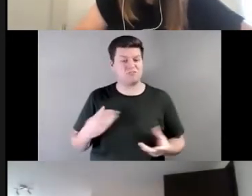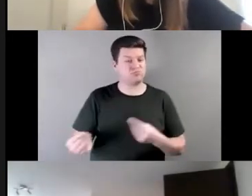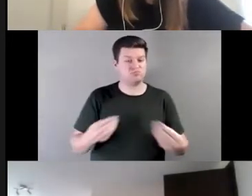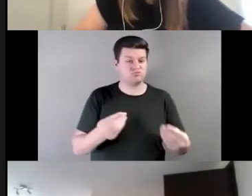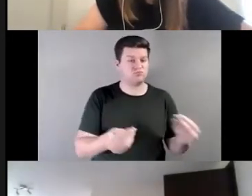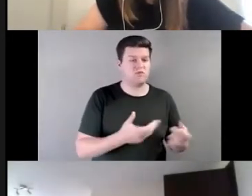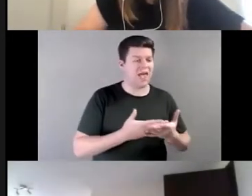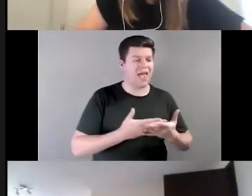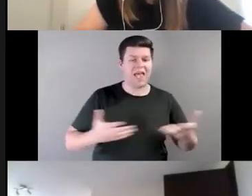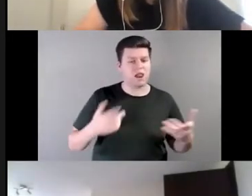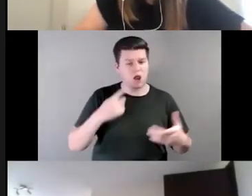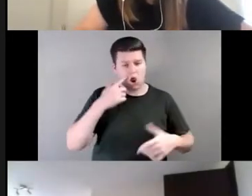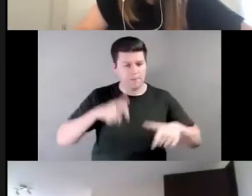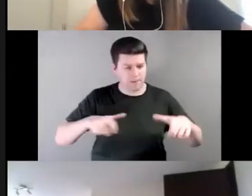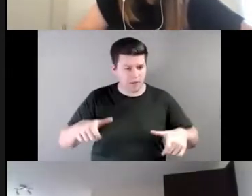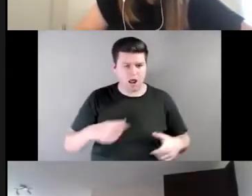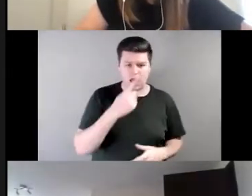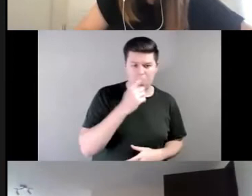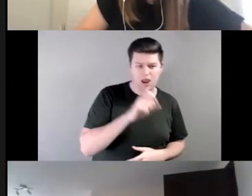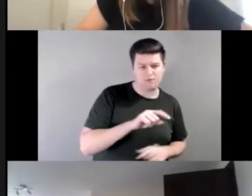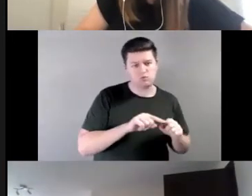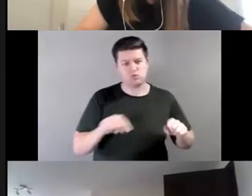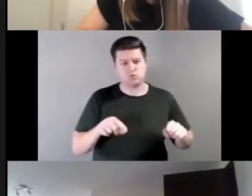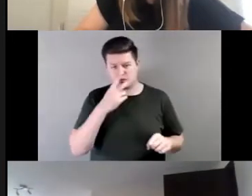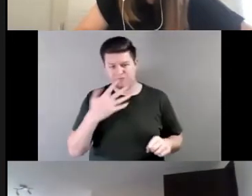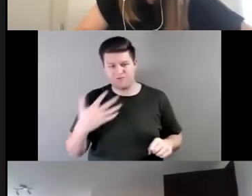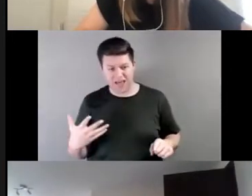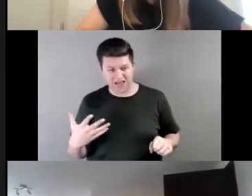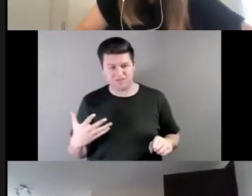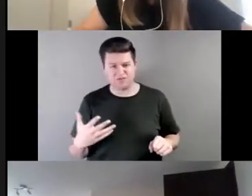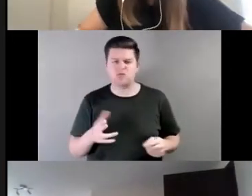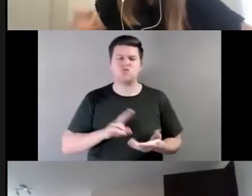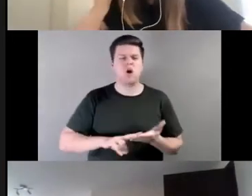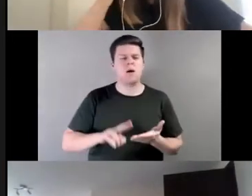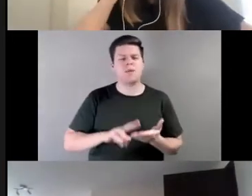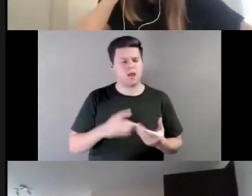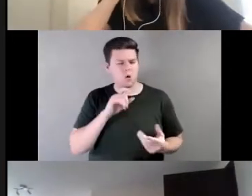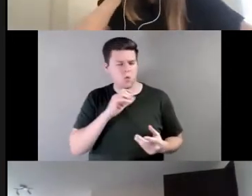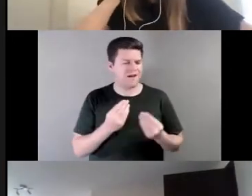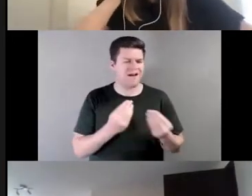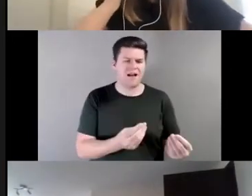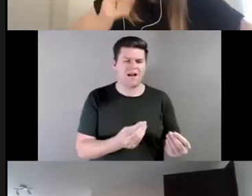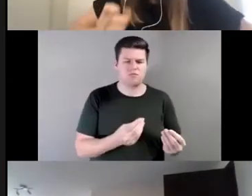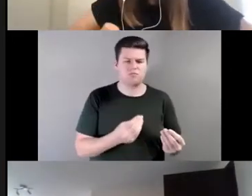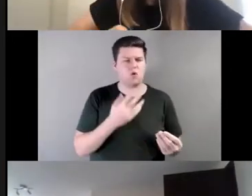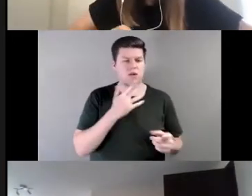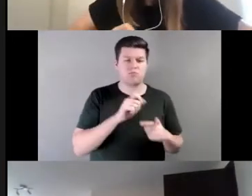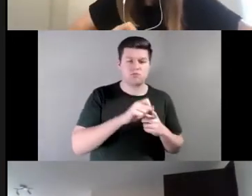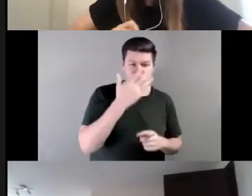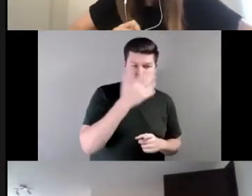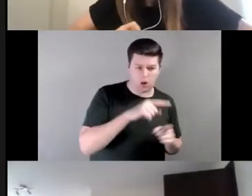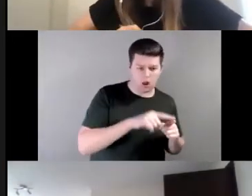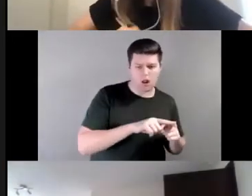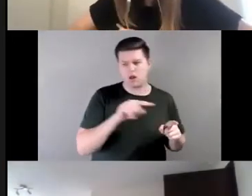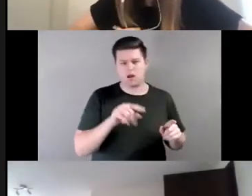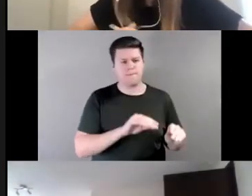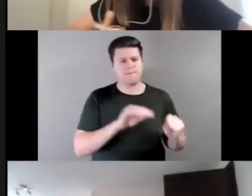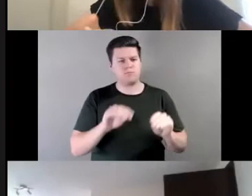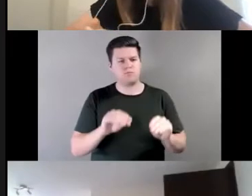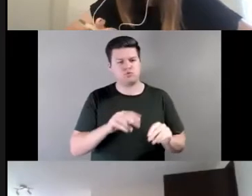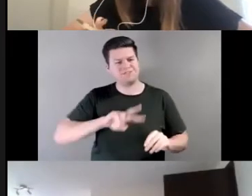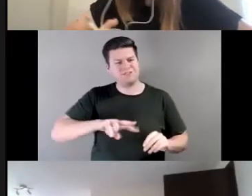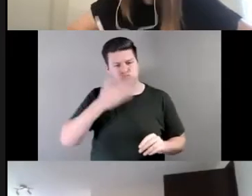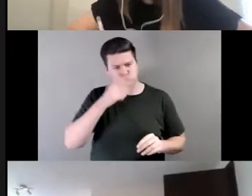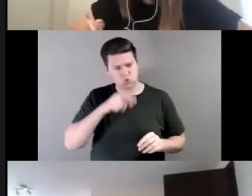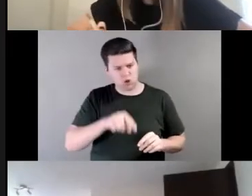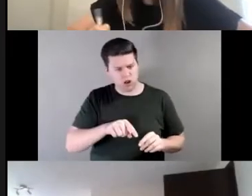25. Typically, it might be issued when youngsters are moving from primary into secondary school, and they can then renew it as their